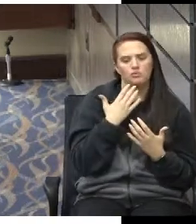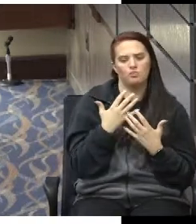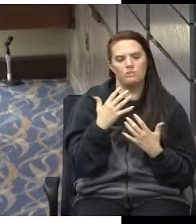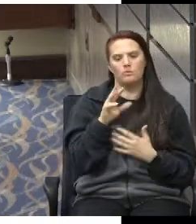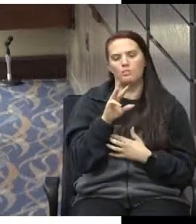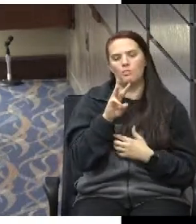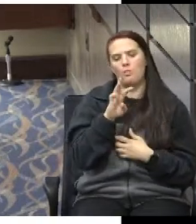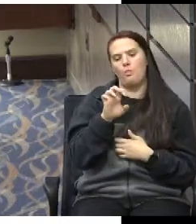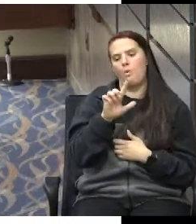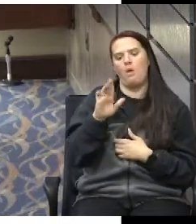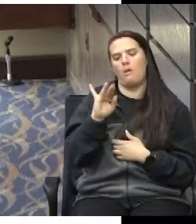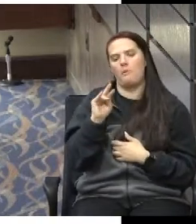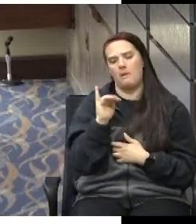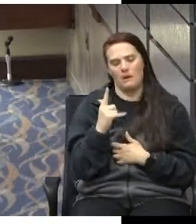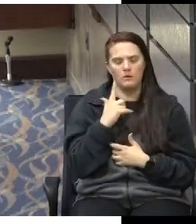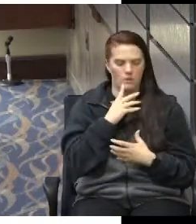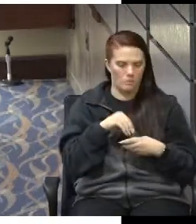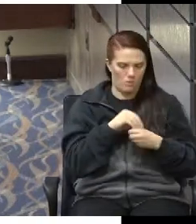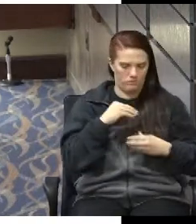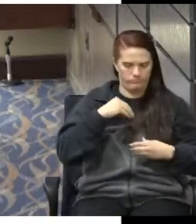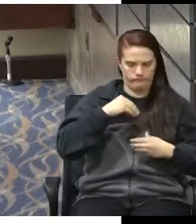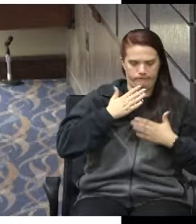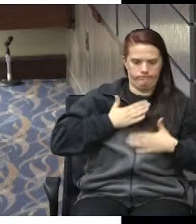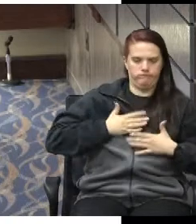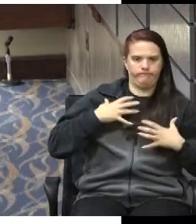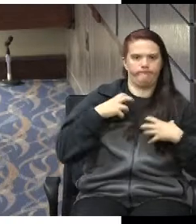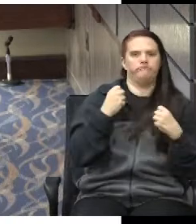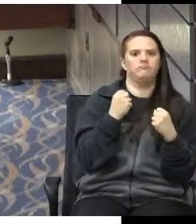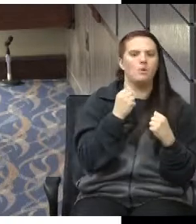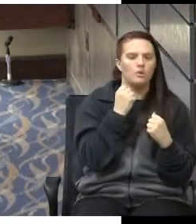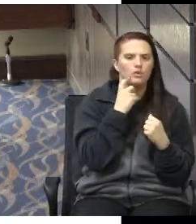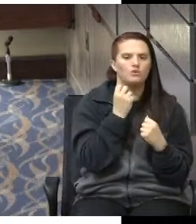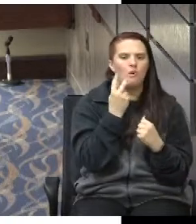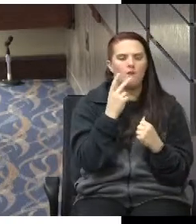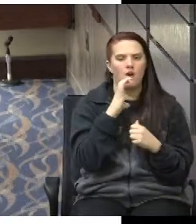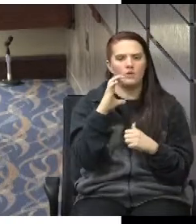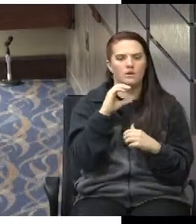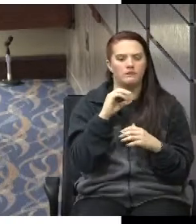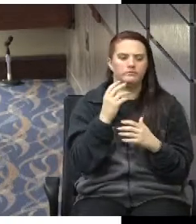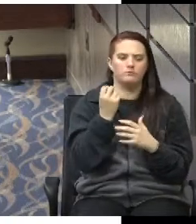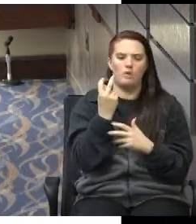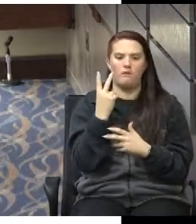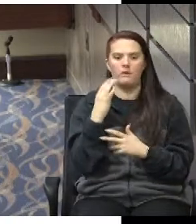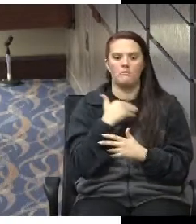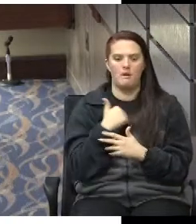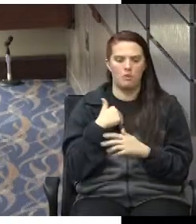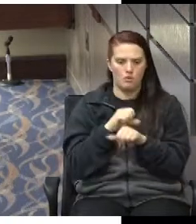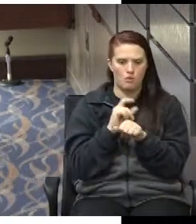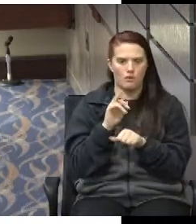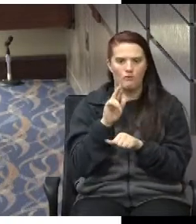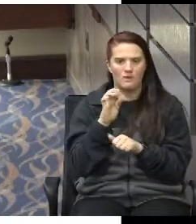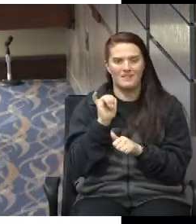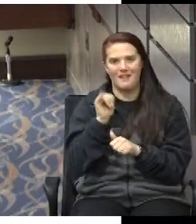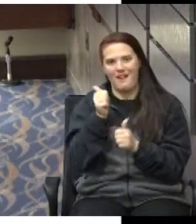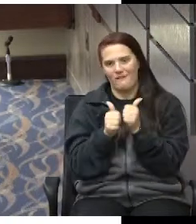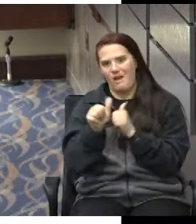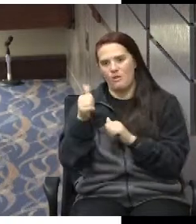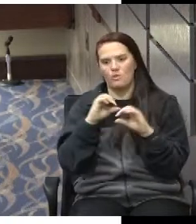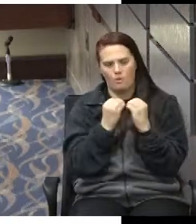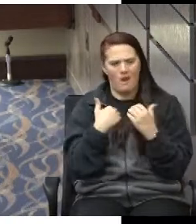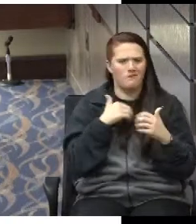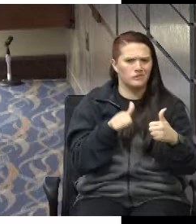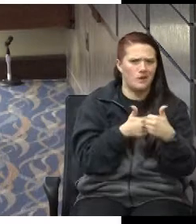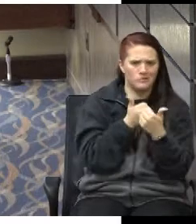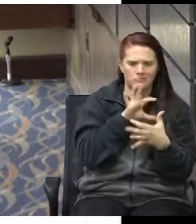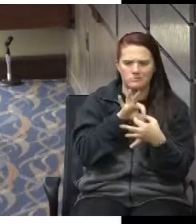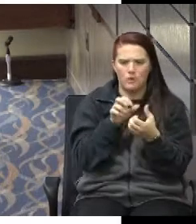more attentive to the whole notion of well-being. Employee relations with a 1,200 member workforce, like every other organization, you have challenges in regards to